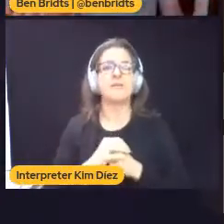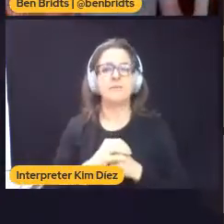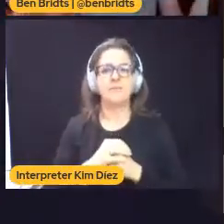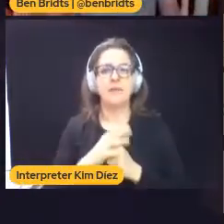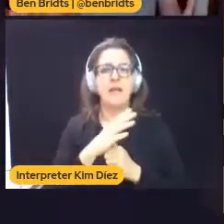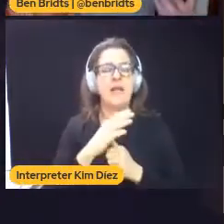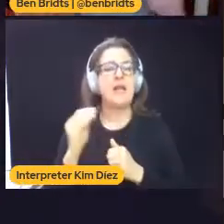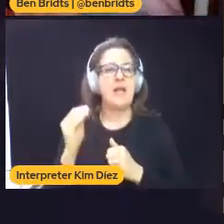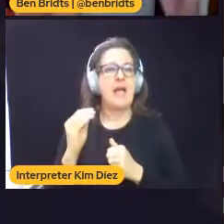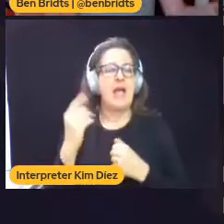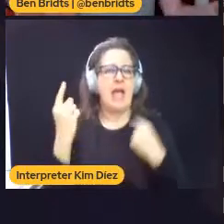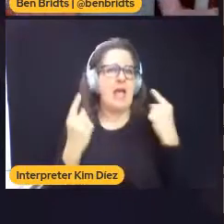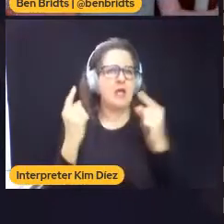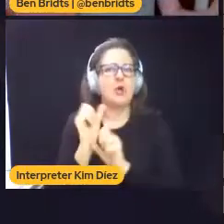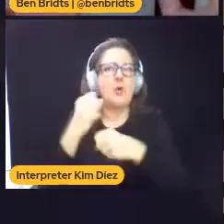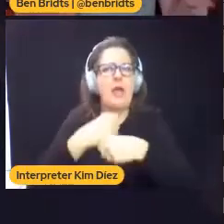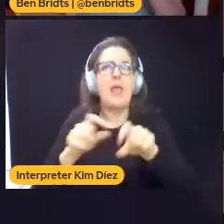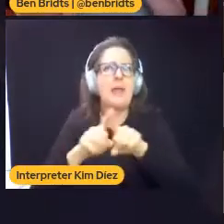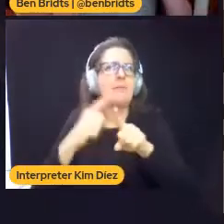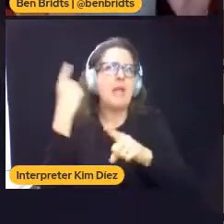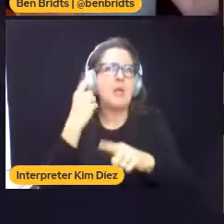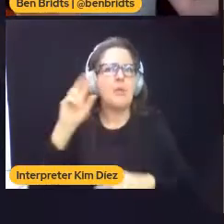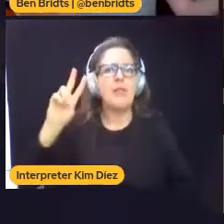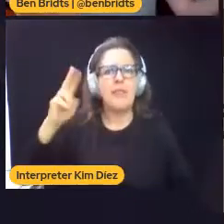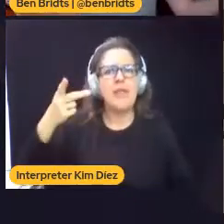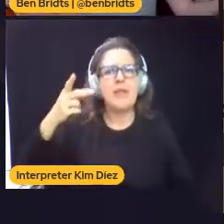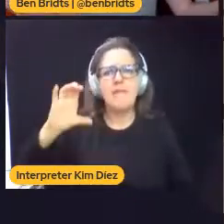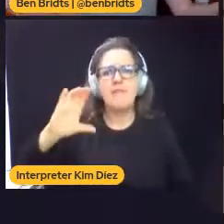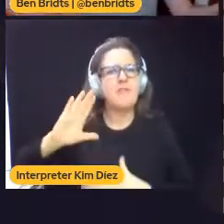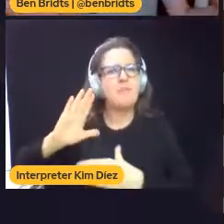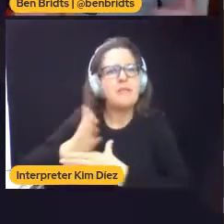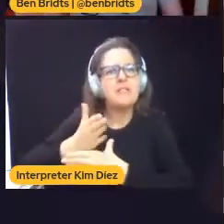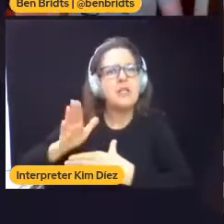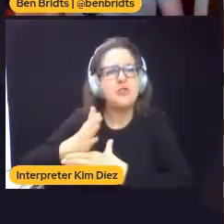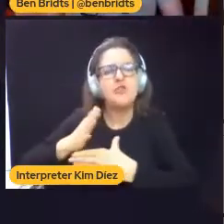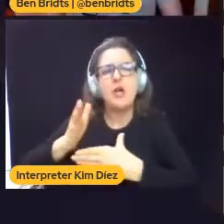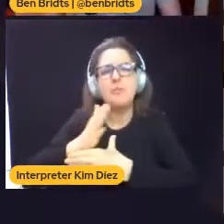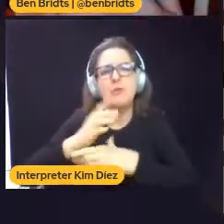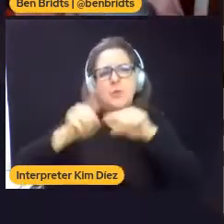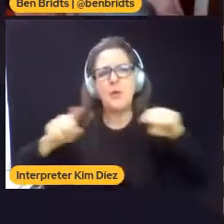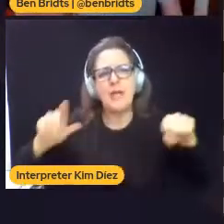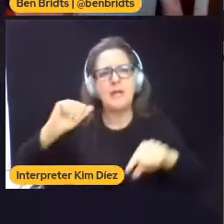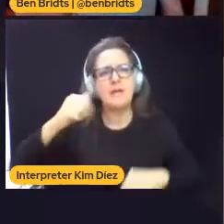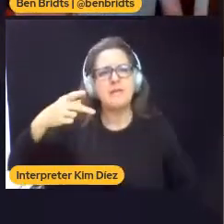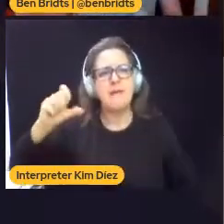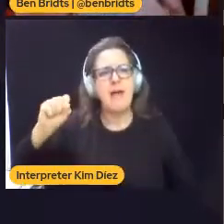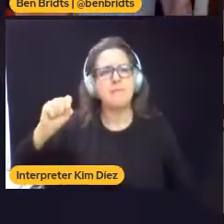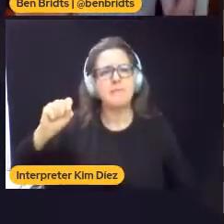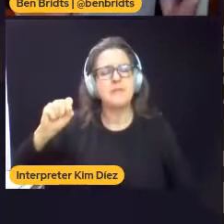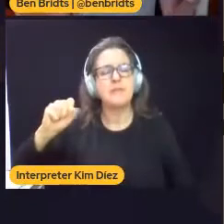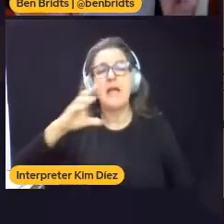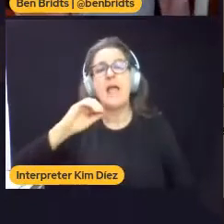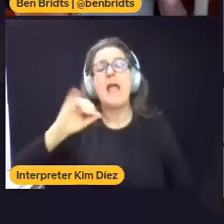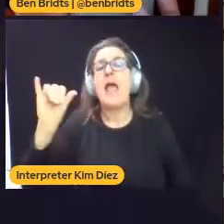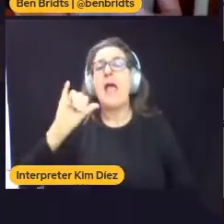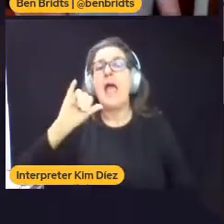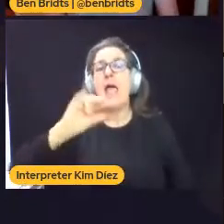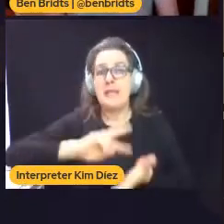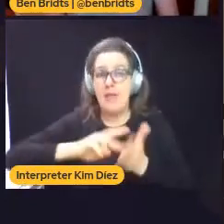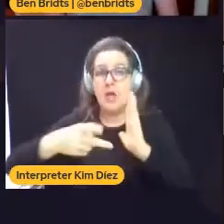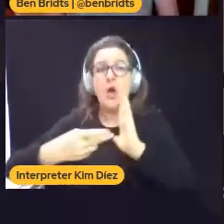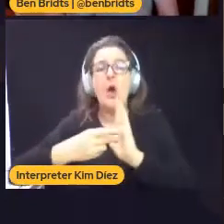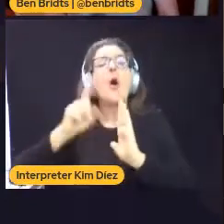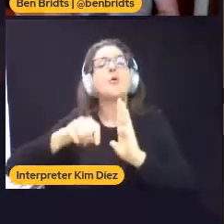how you might think of a VPC that's shared between different applications. And that also means you need to do the